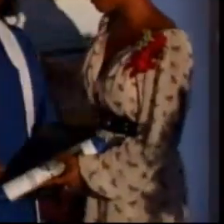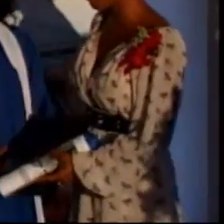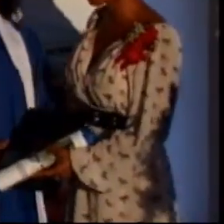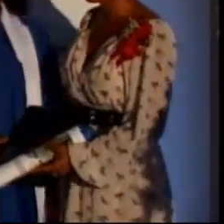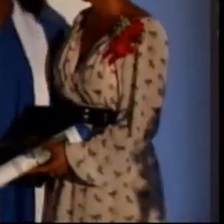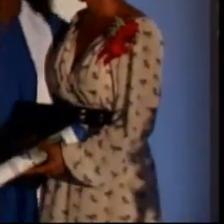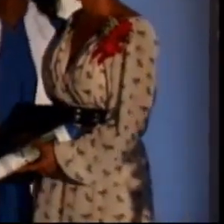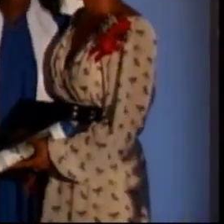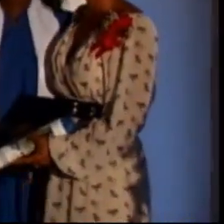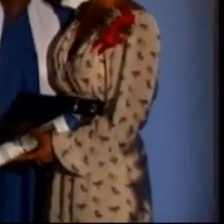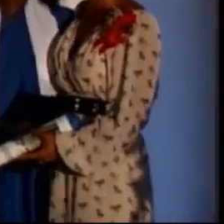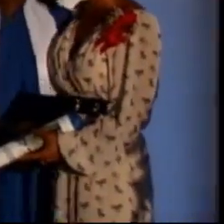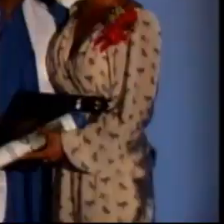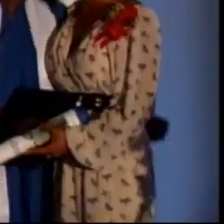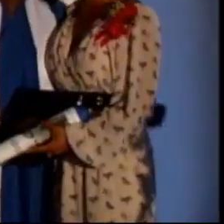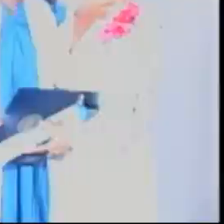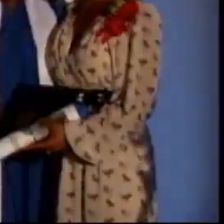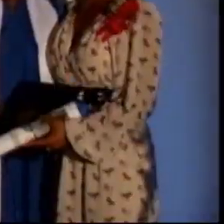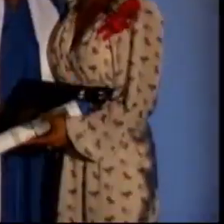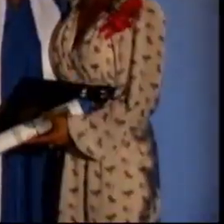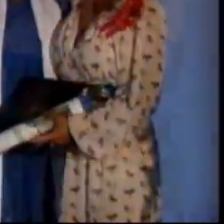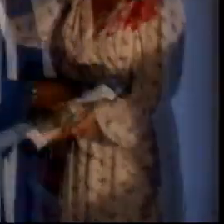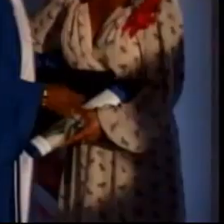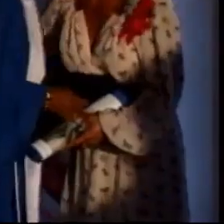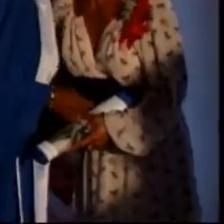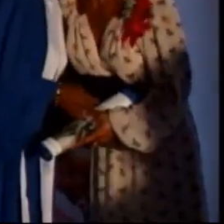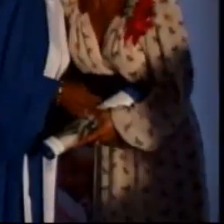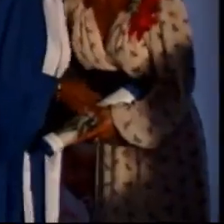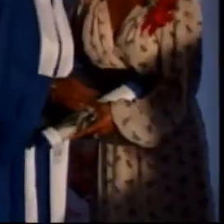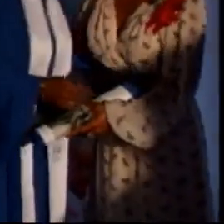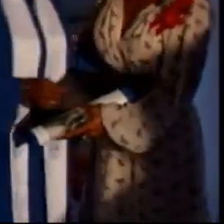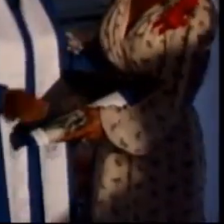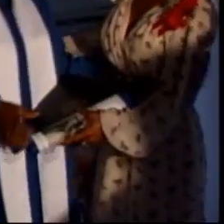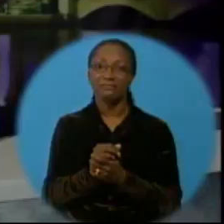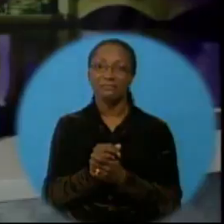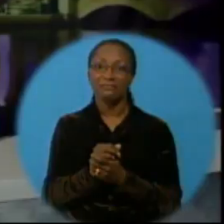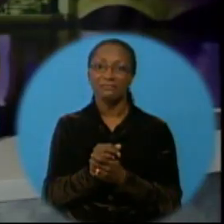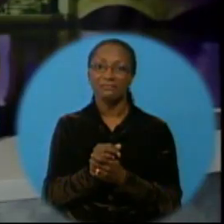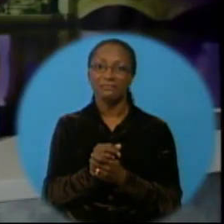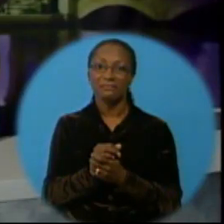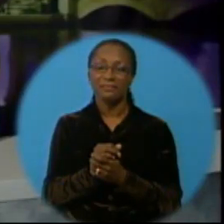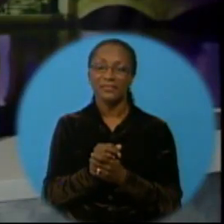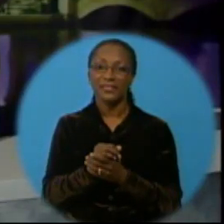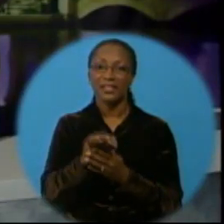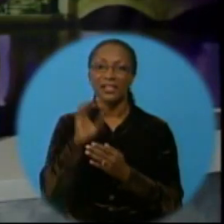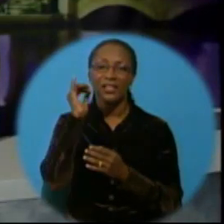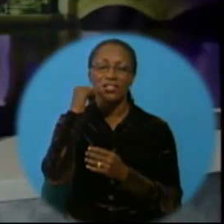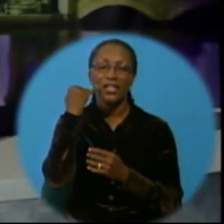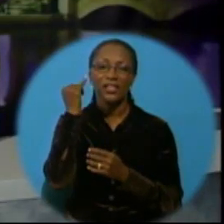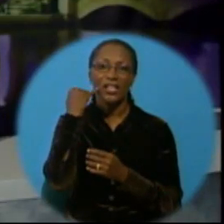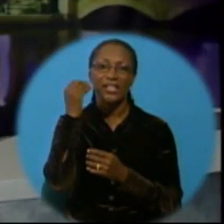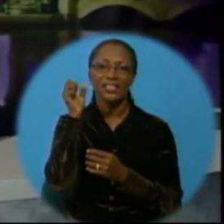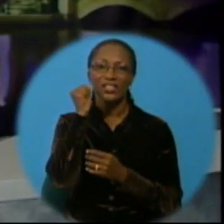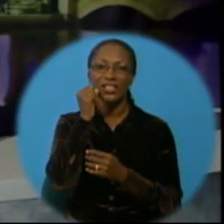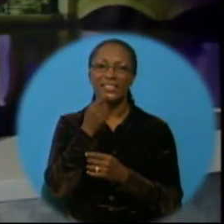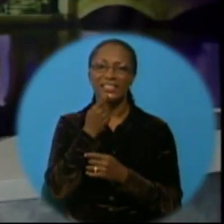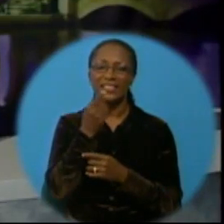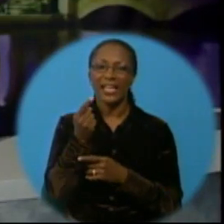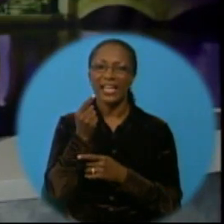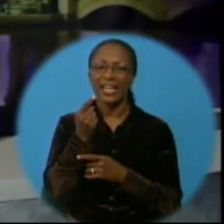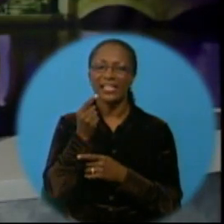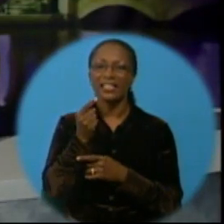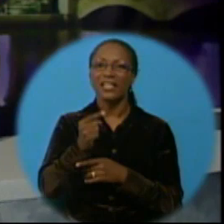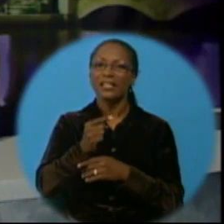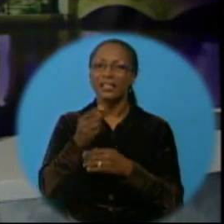Boston-based Wheelock College. President Jackie Jenkins-Scott, in wishing the teachers well, says they are making a